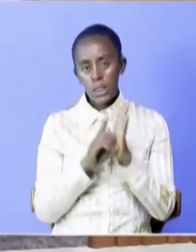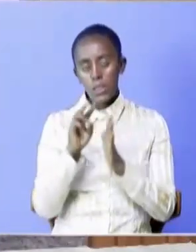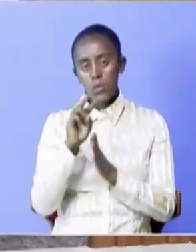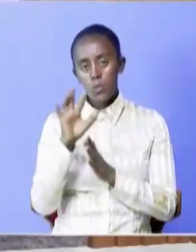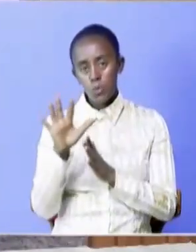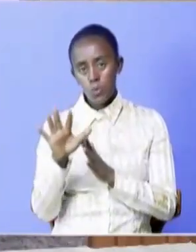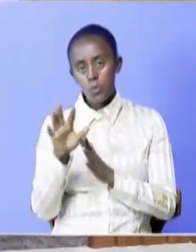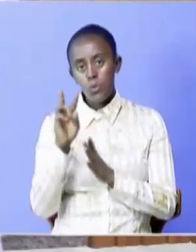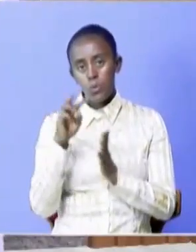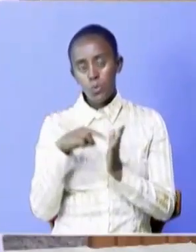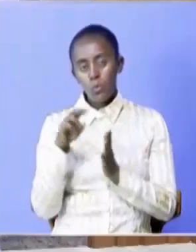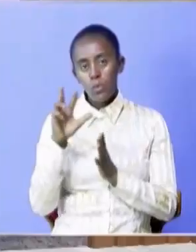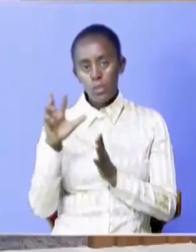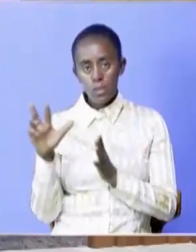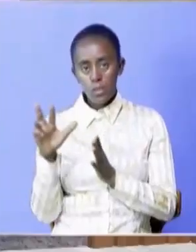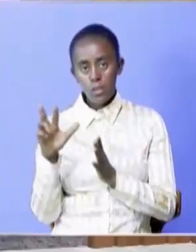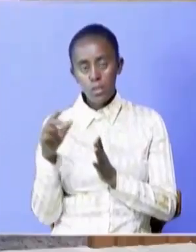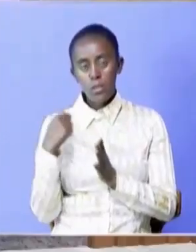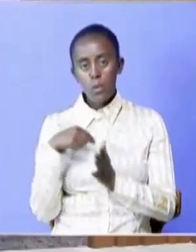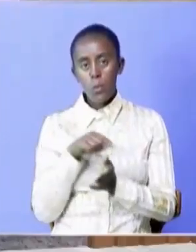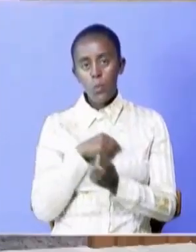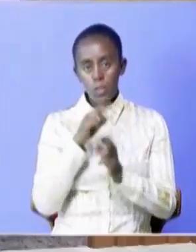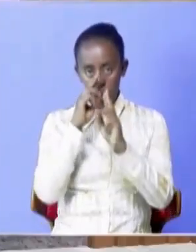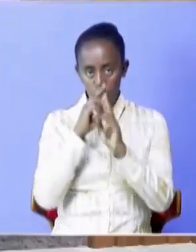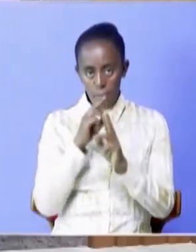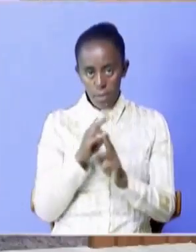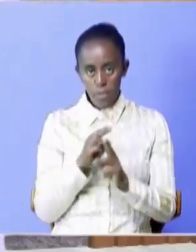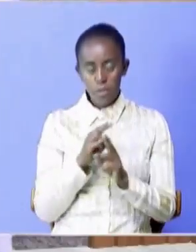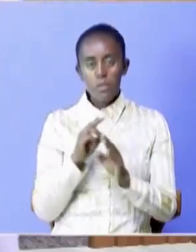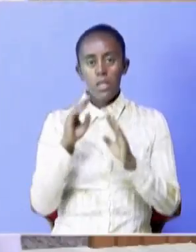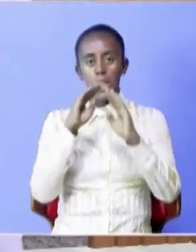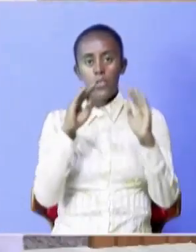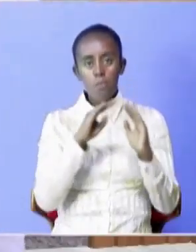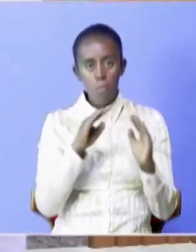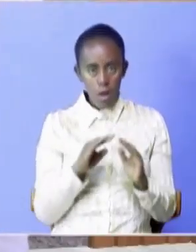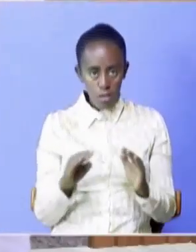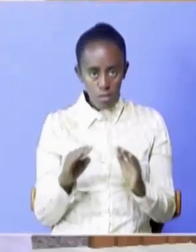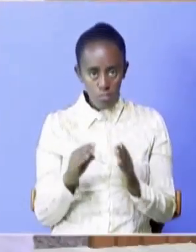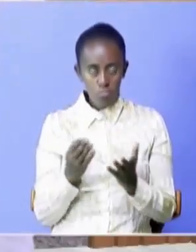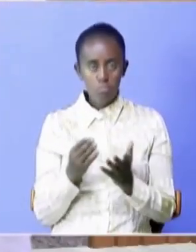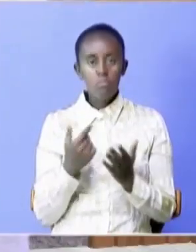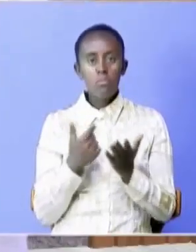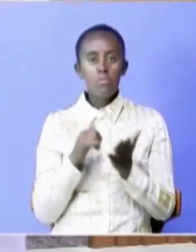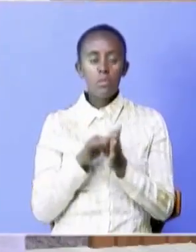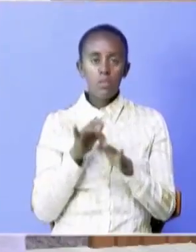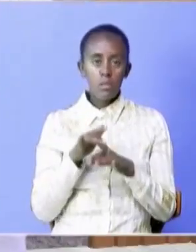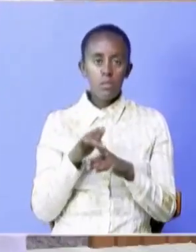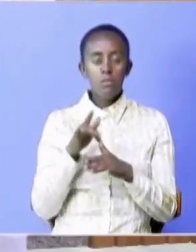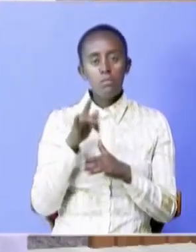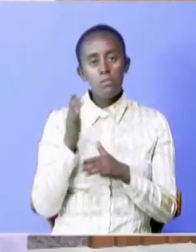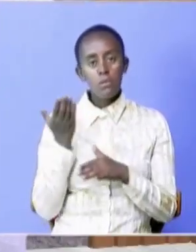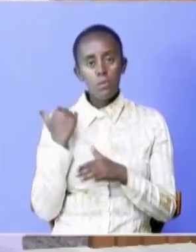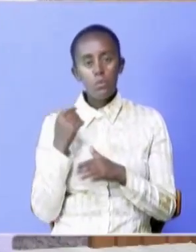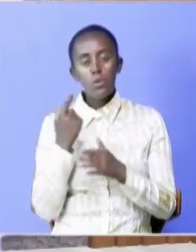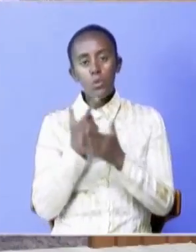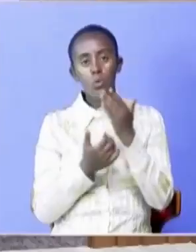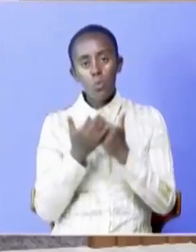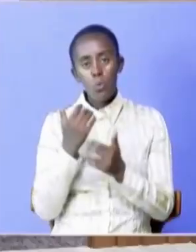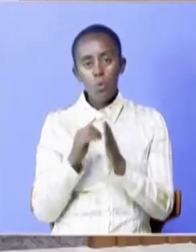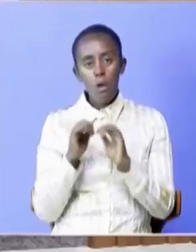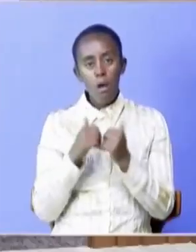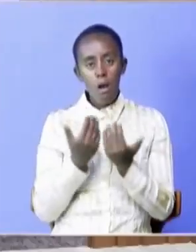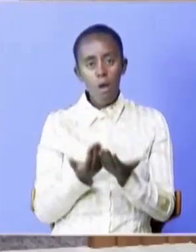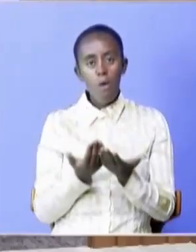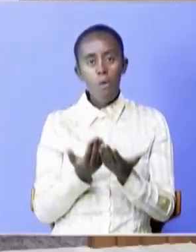25, 2003, we celebrated Christmas. That is the case. Earlier, we talked about how